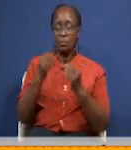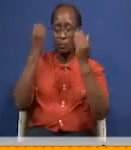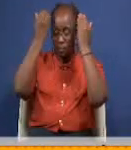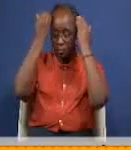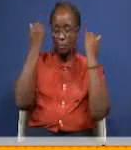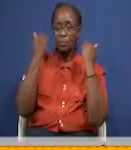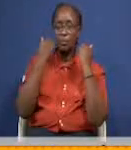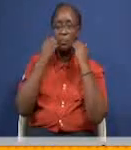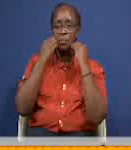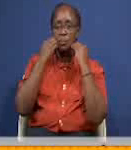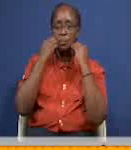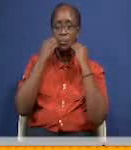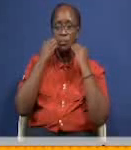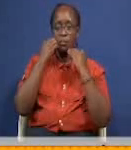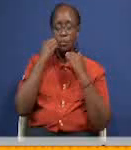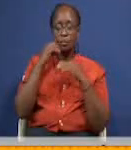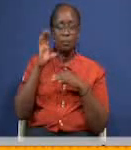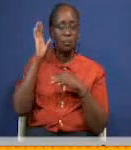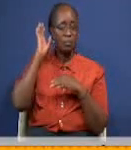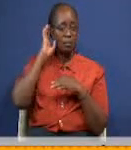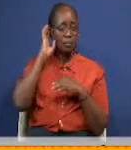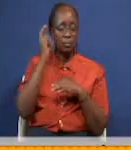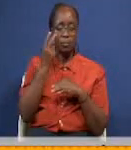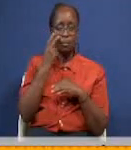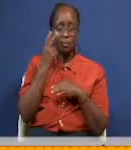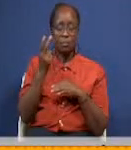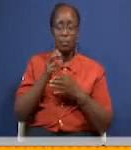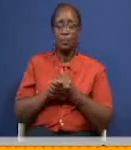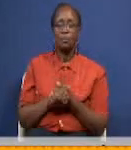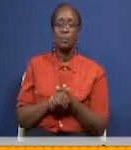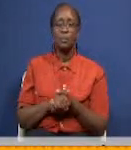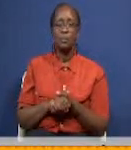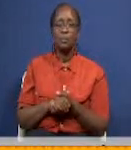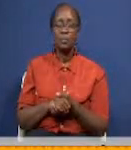kira kirio, imatombigirwa, medho bwonera. Nke reporter ya Ntoshoro